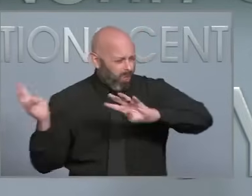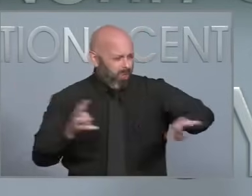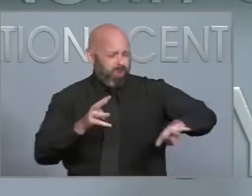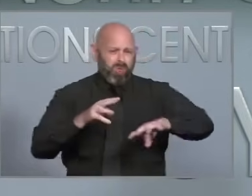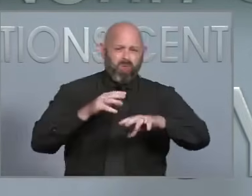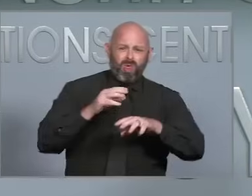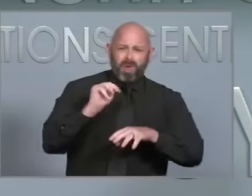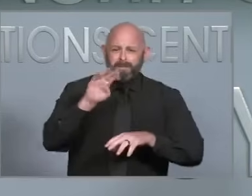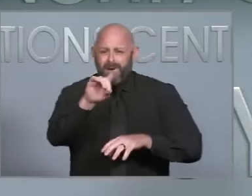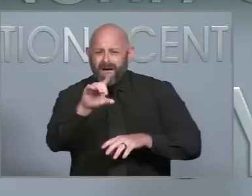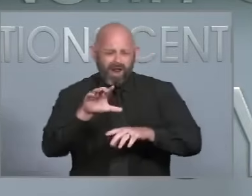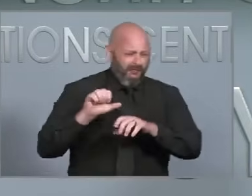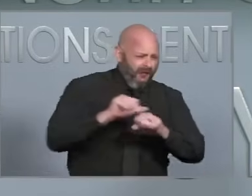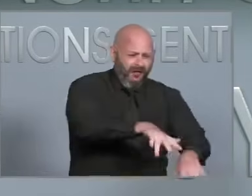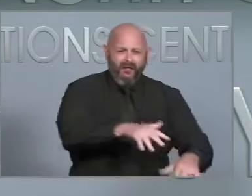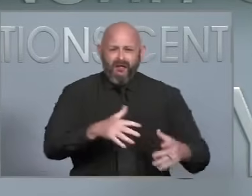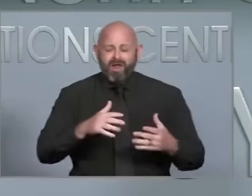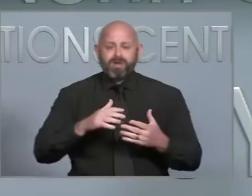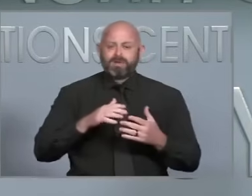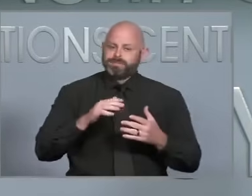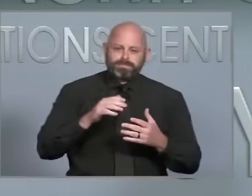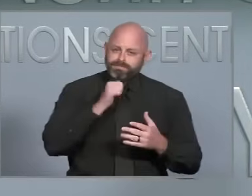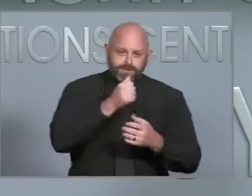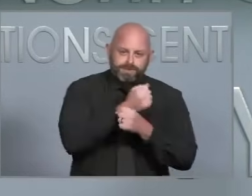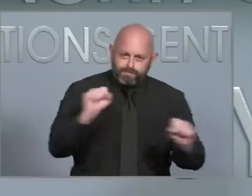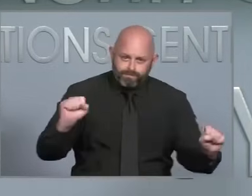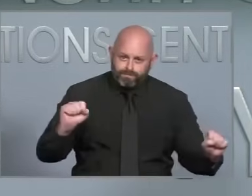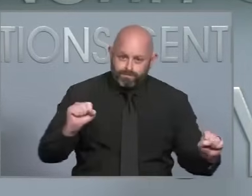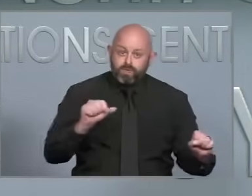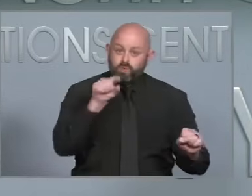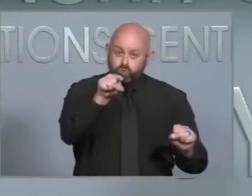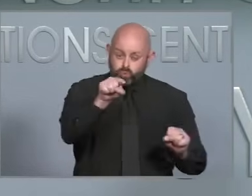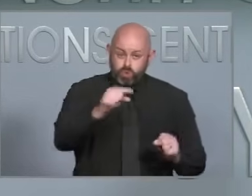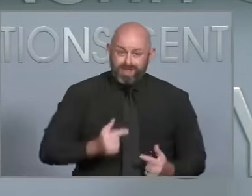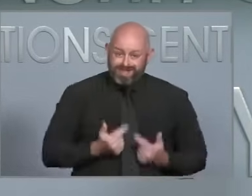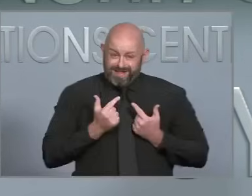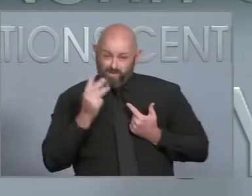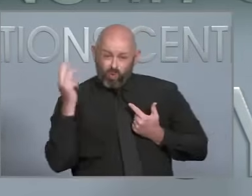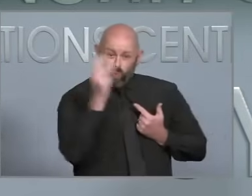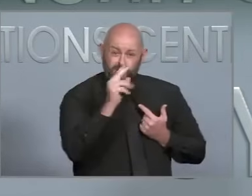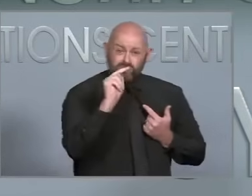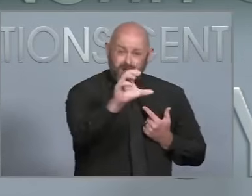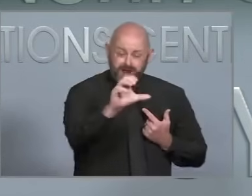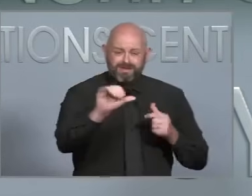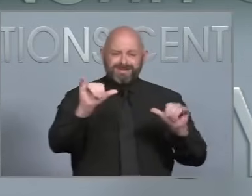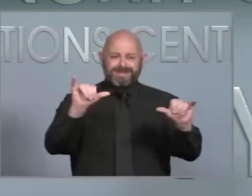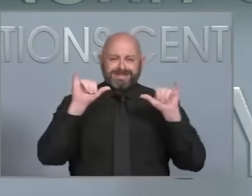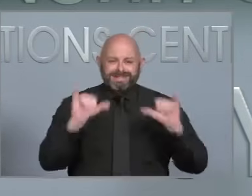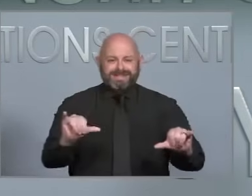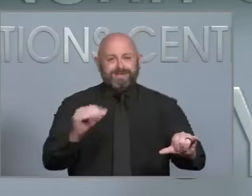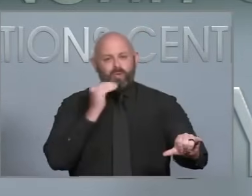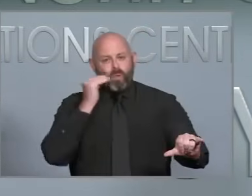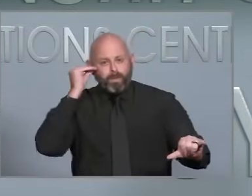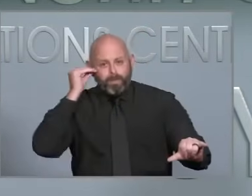North Carolina should consider all roads closed unless you are seeking higher ground.